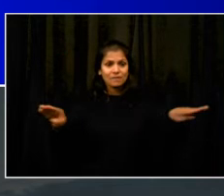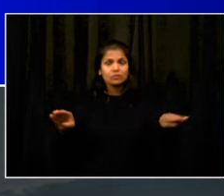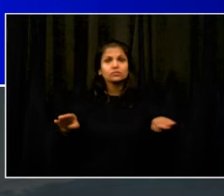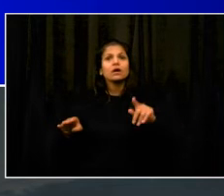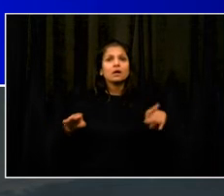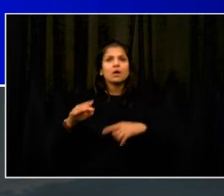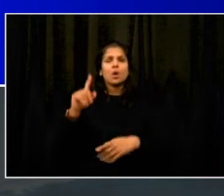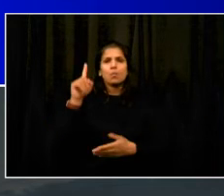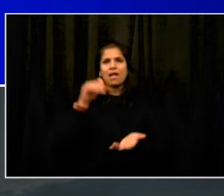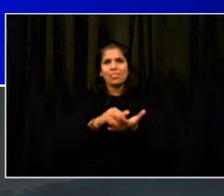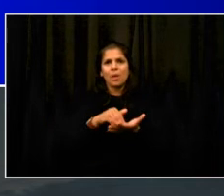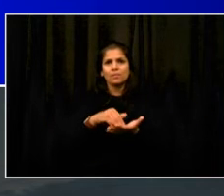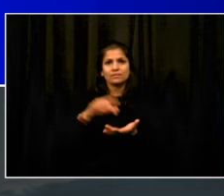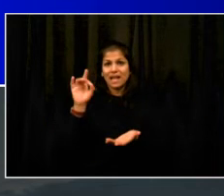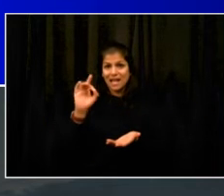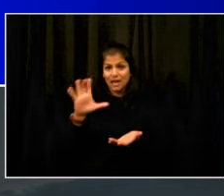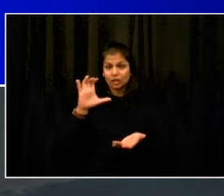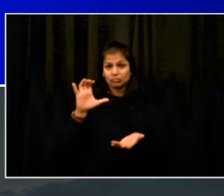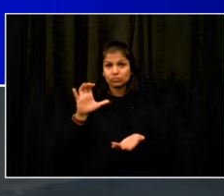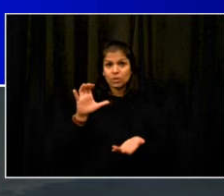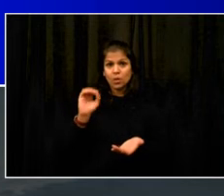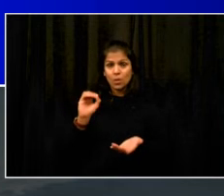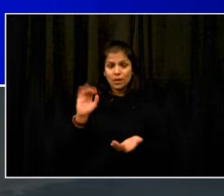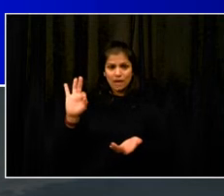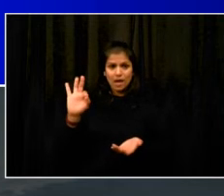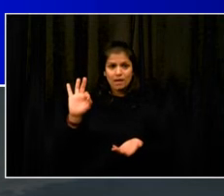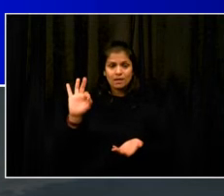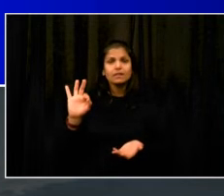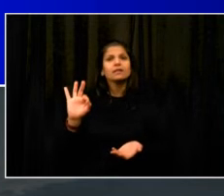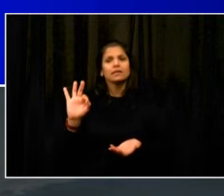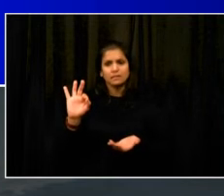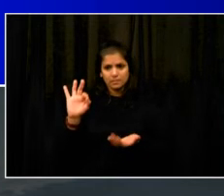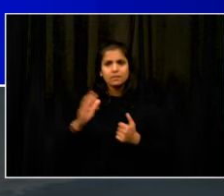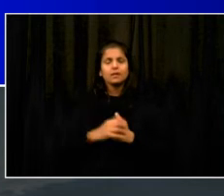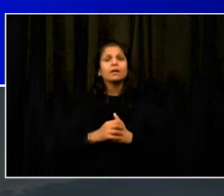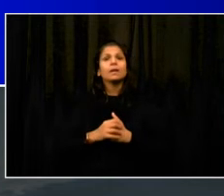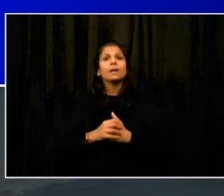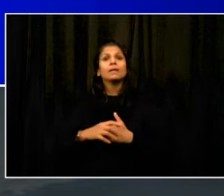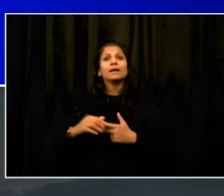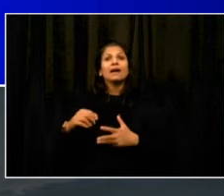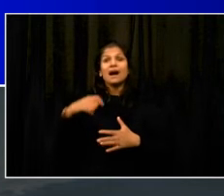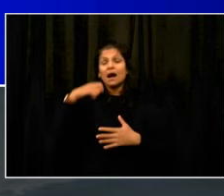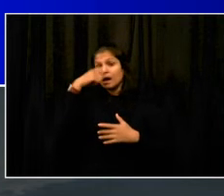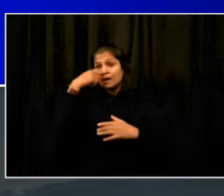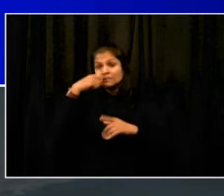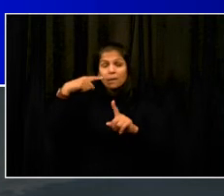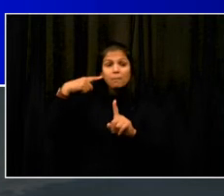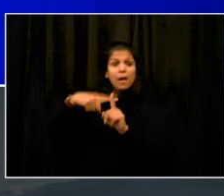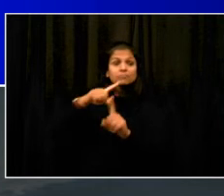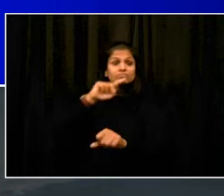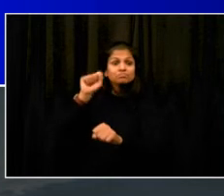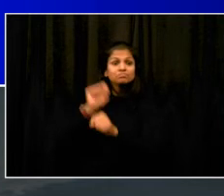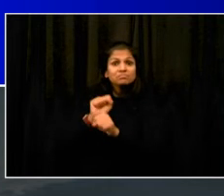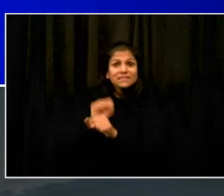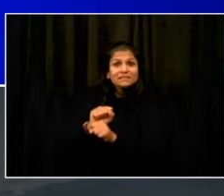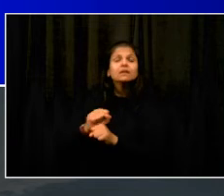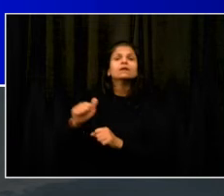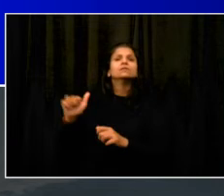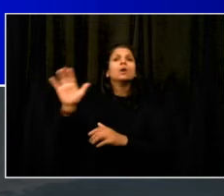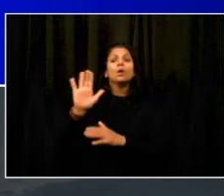1,809 cases. And number three, percentage of people testing positive citywide for COVID-19, threshold 5%. Today's